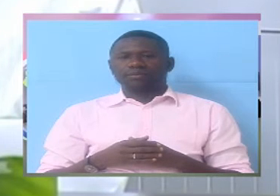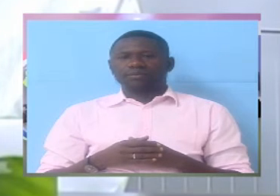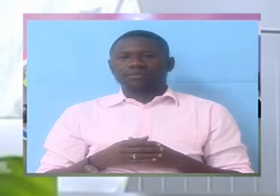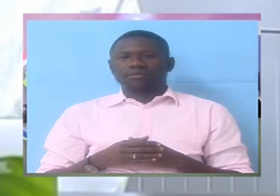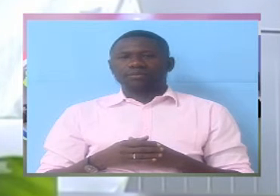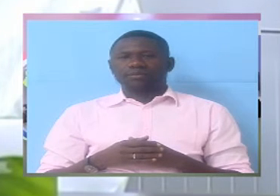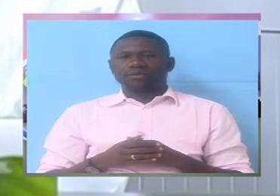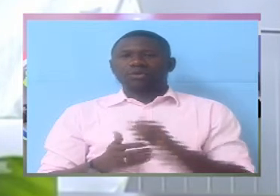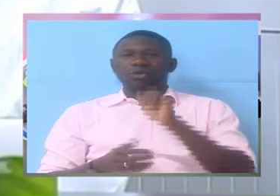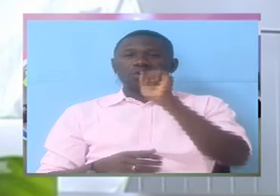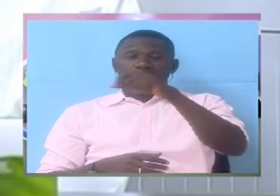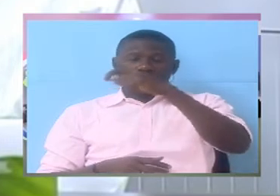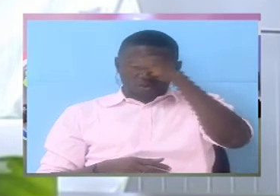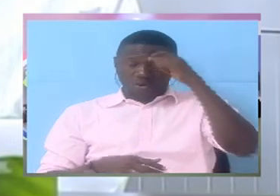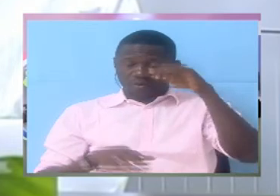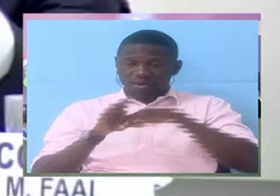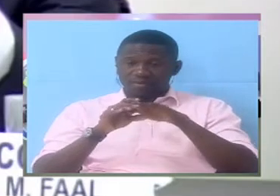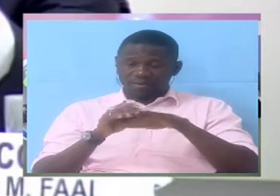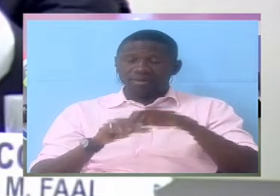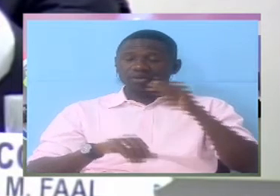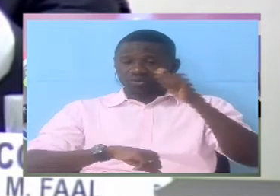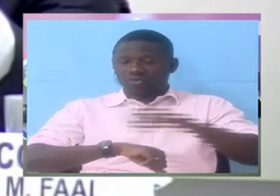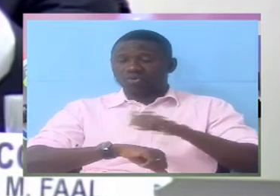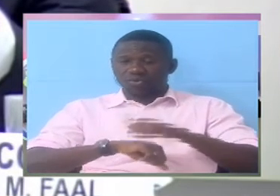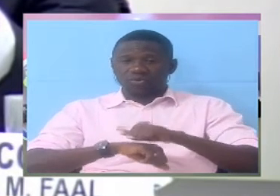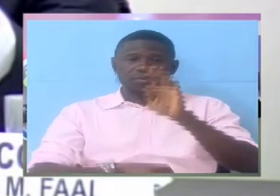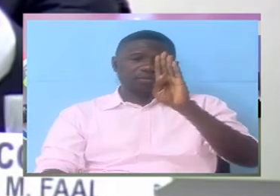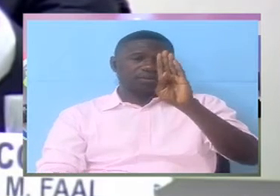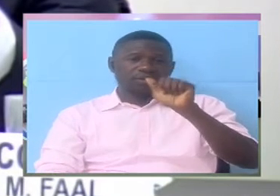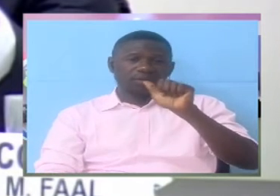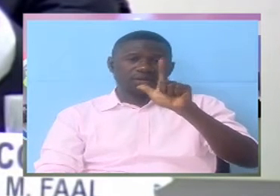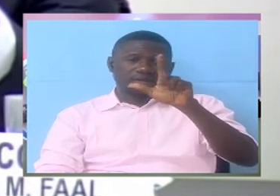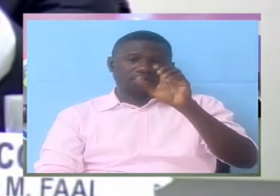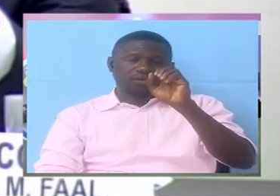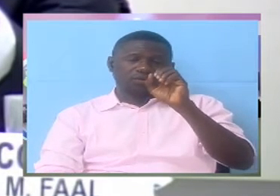Your colleagues tortured him.